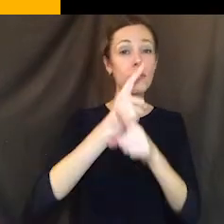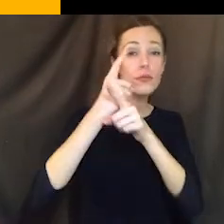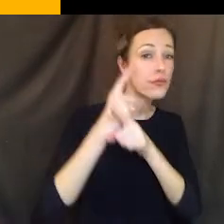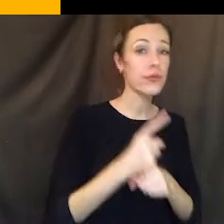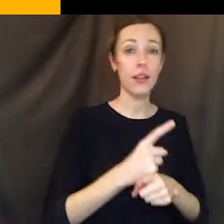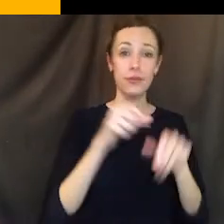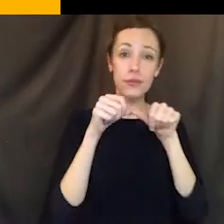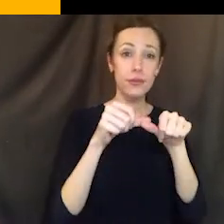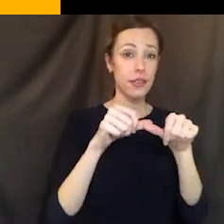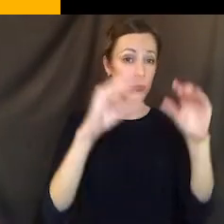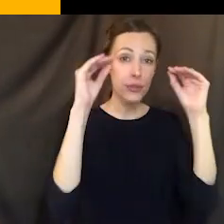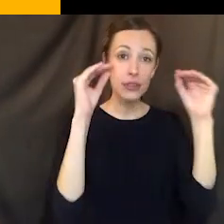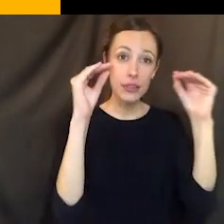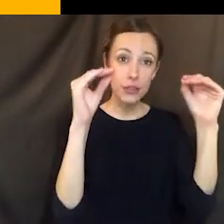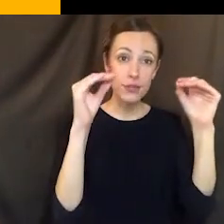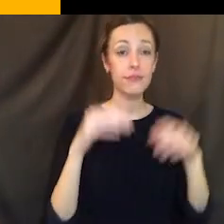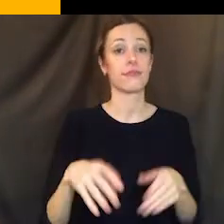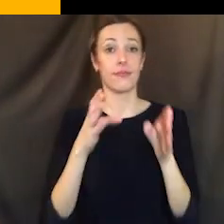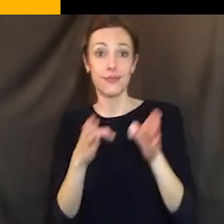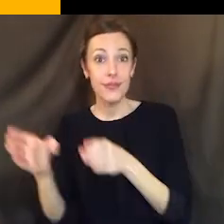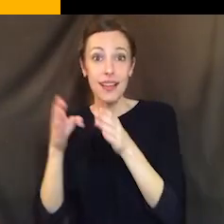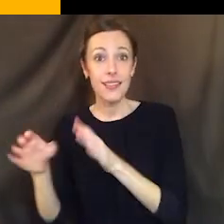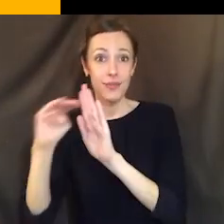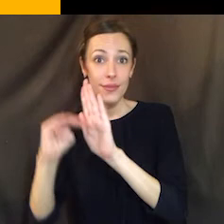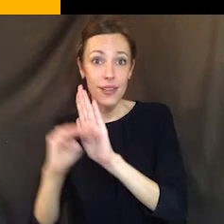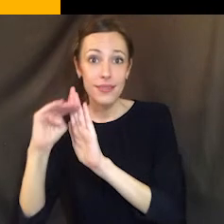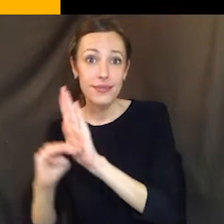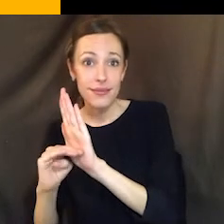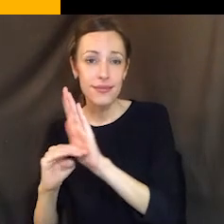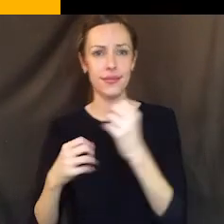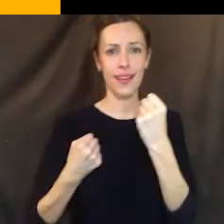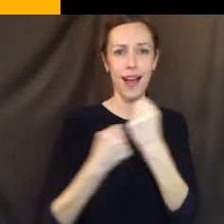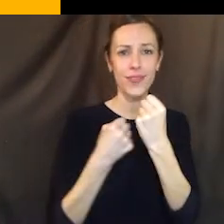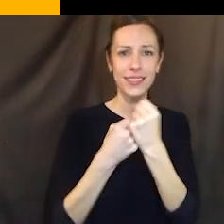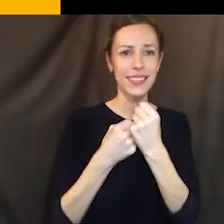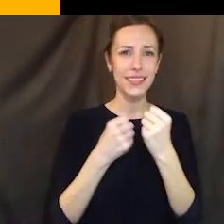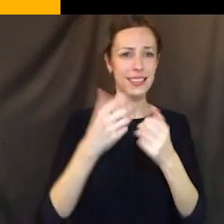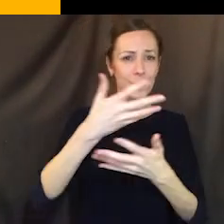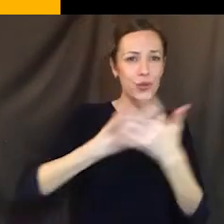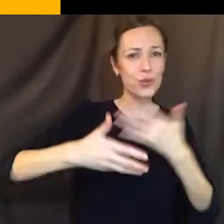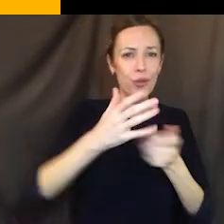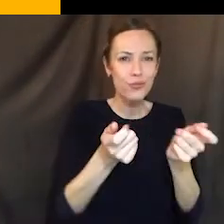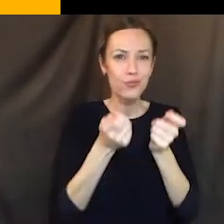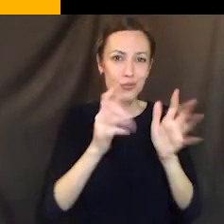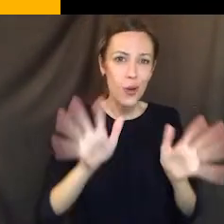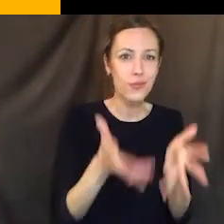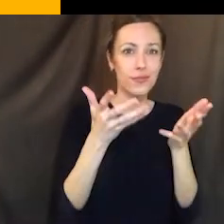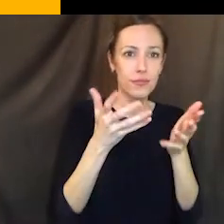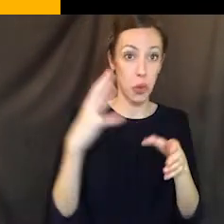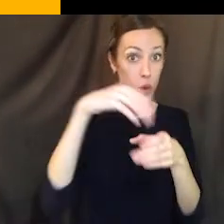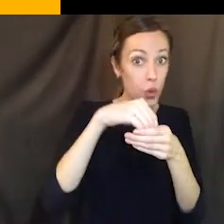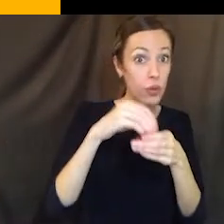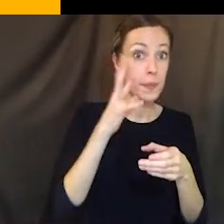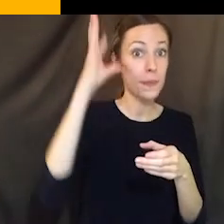and policies. Advocacy and social mobilization, including parents and communities, and service provision, including distribution